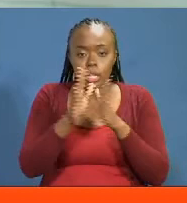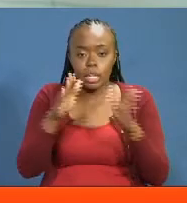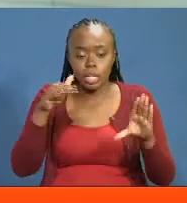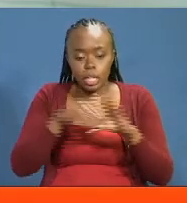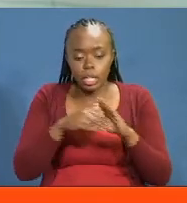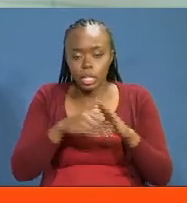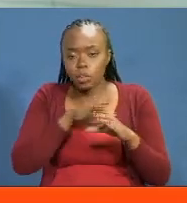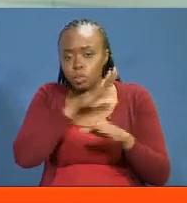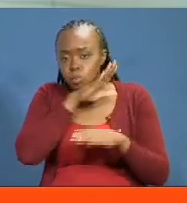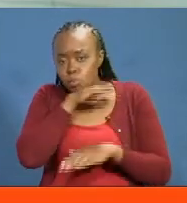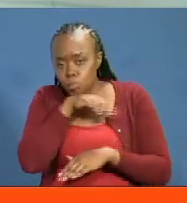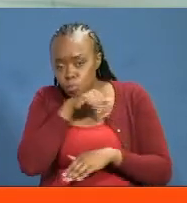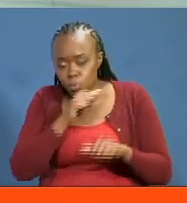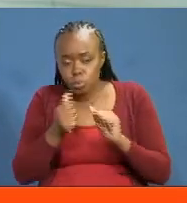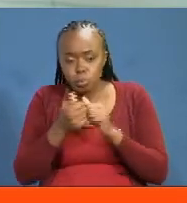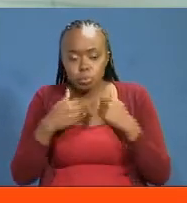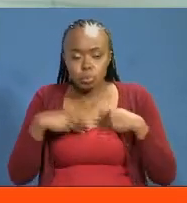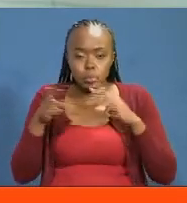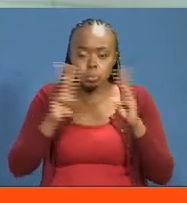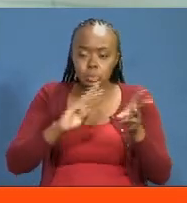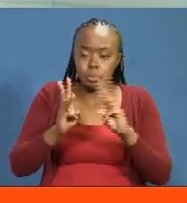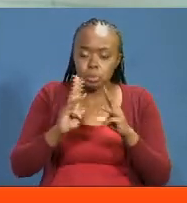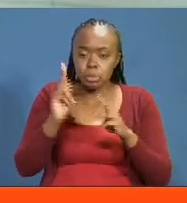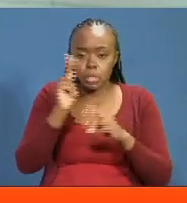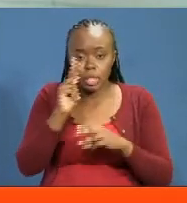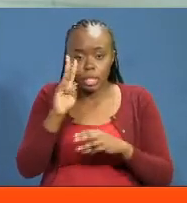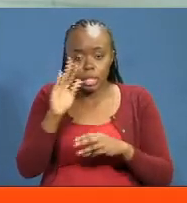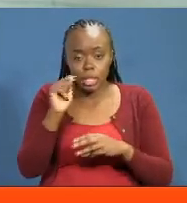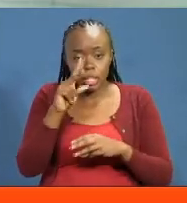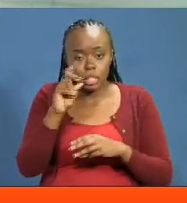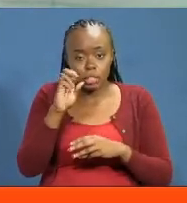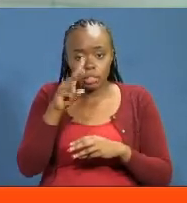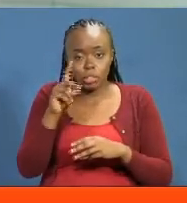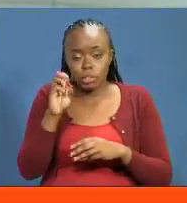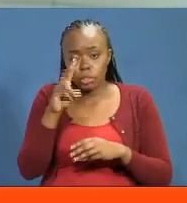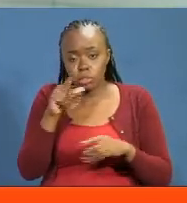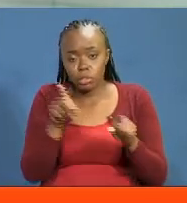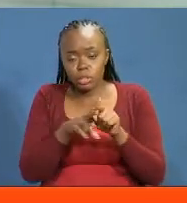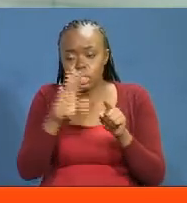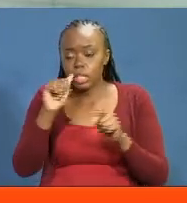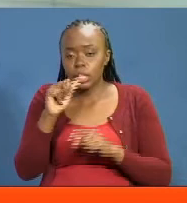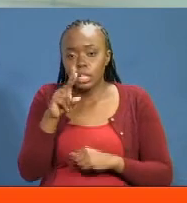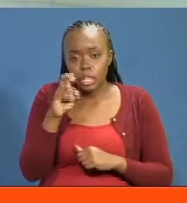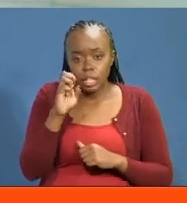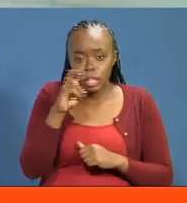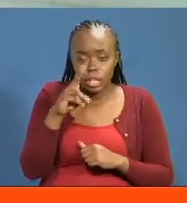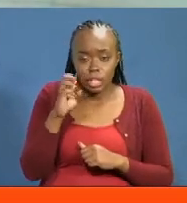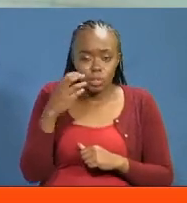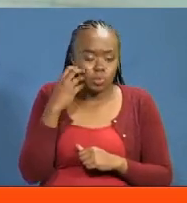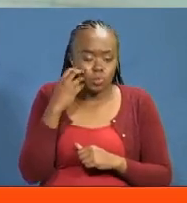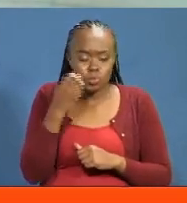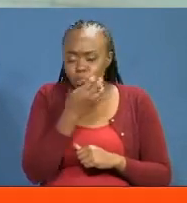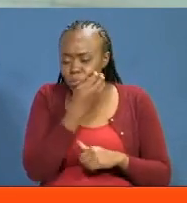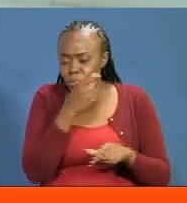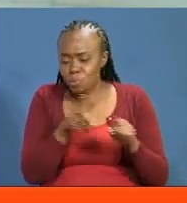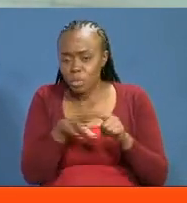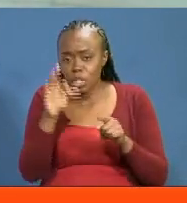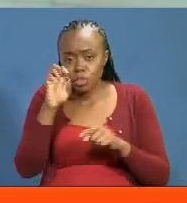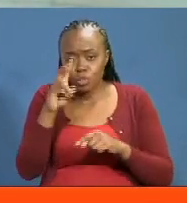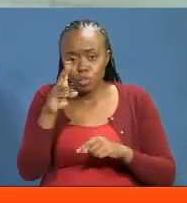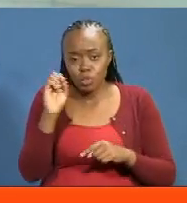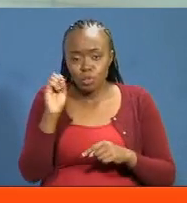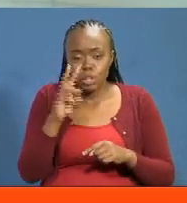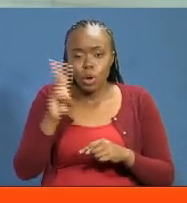ODM leader Raila Odinga, Wiper leader Kalonzo Musyoka, ANC counterpart Musalia Mudavadi, Ford Kenya leader